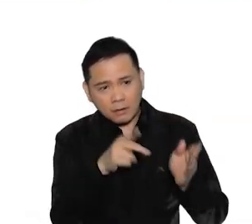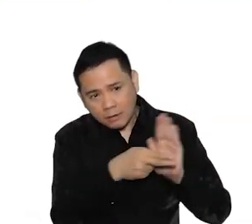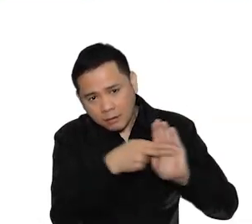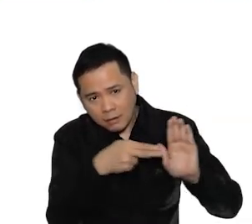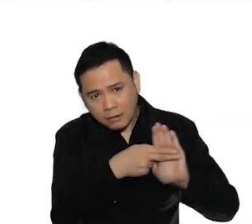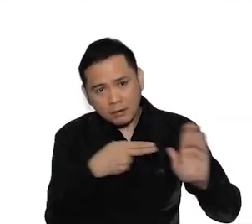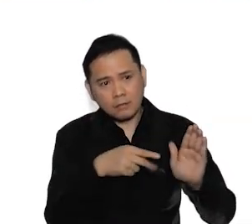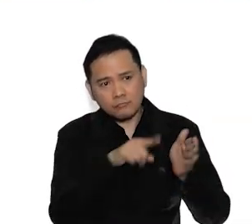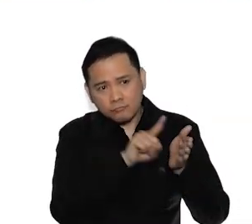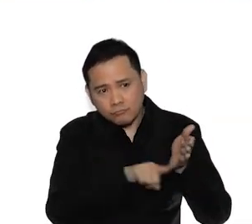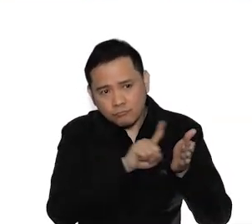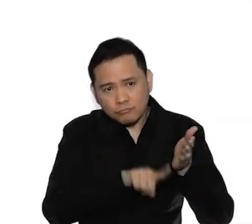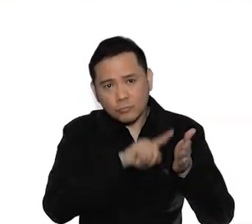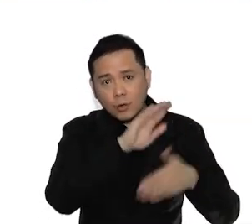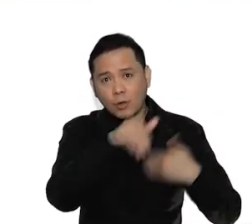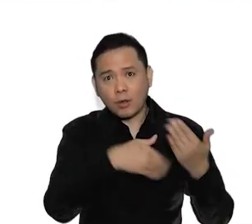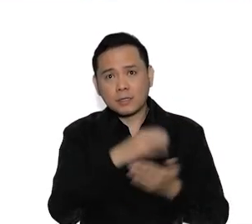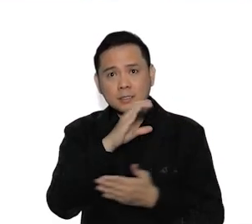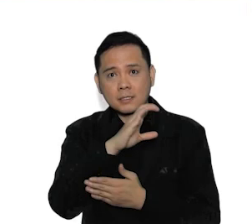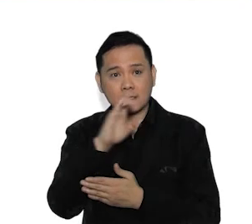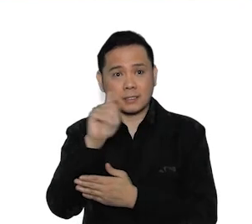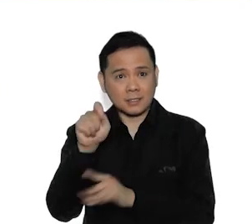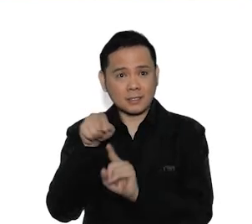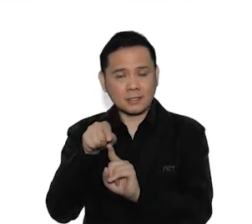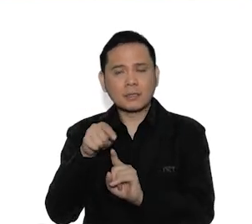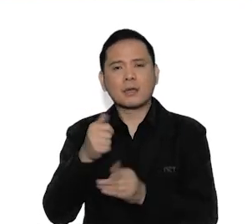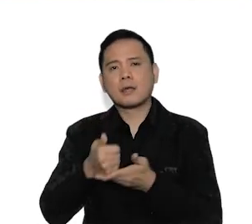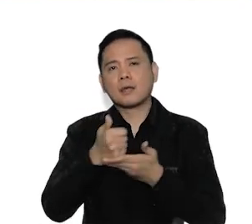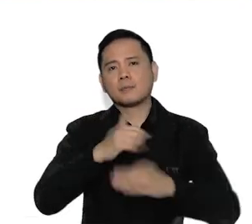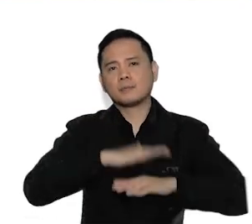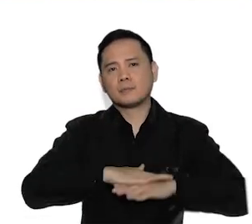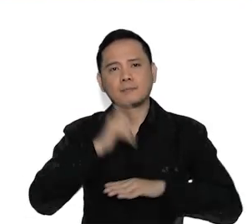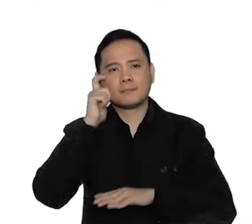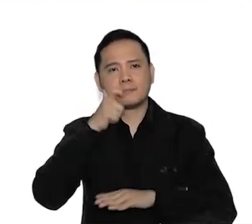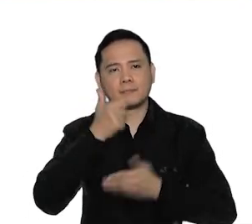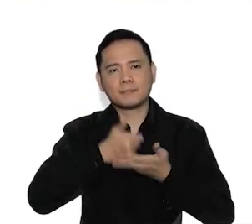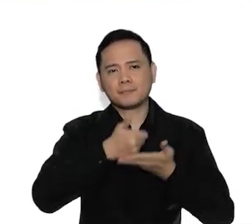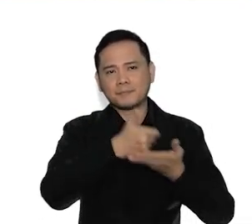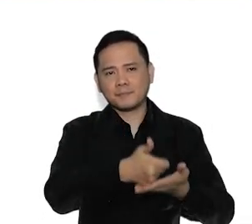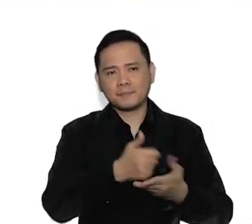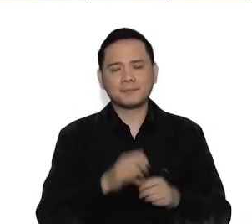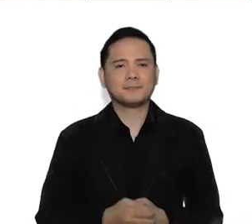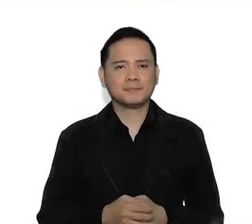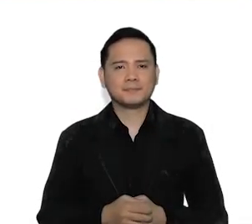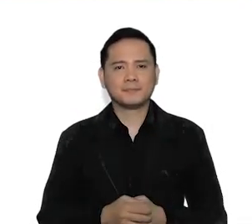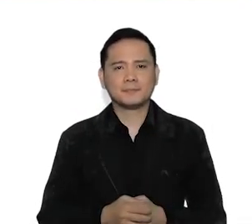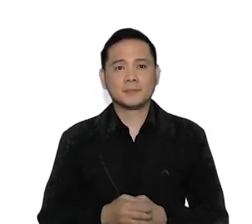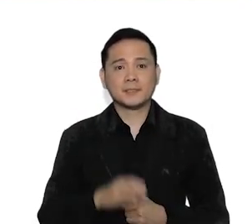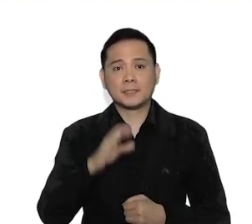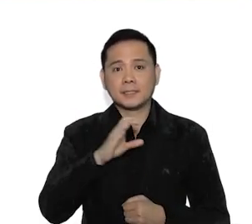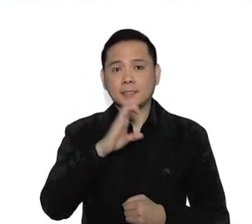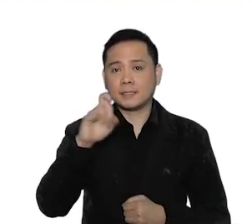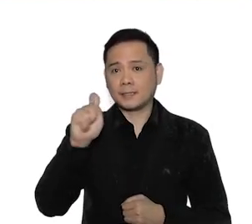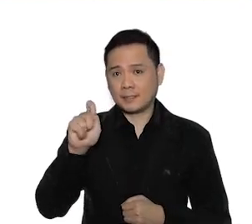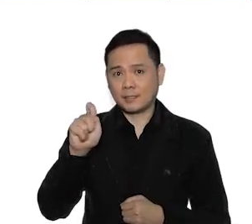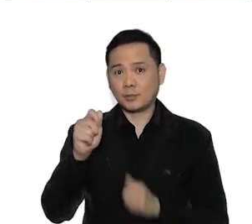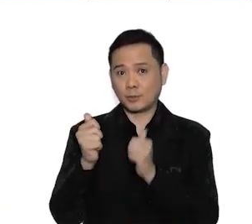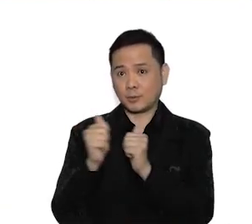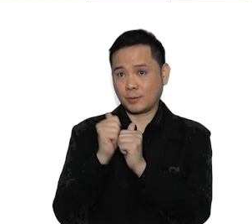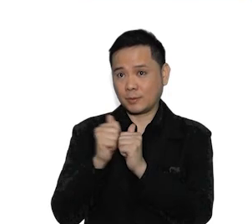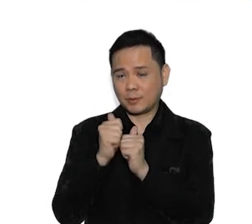or monitoring CCPAPs, the CCET Help Desk is there to help. Through CCET, we